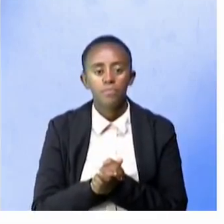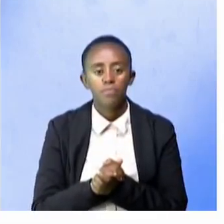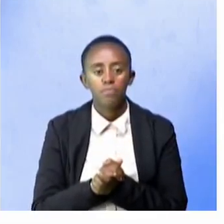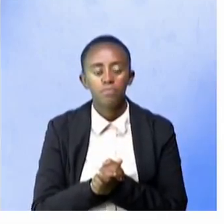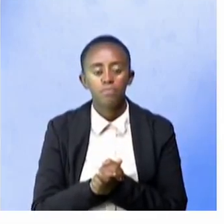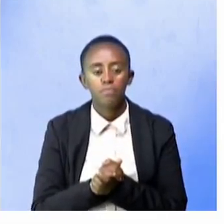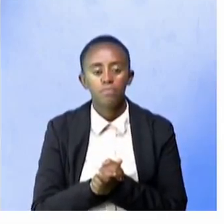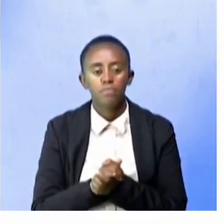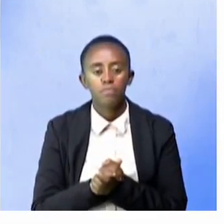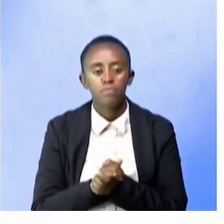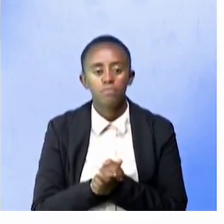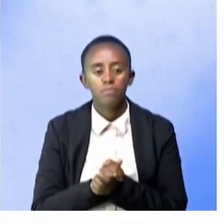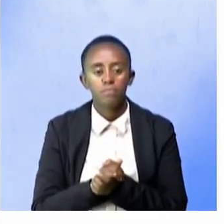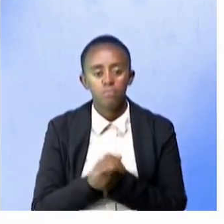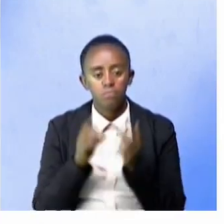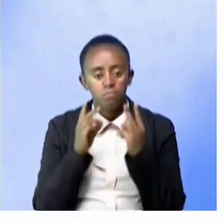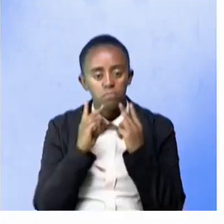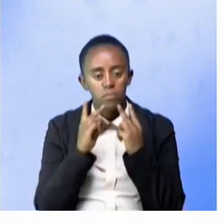Let's see.